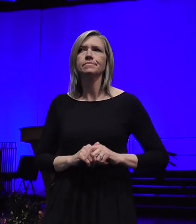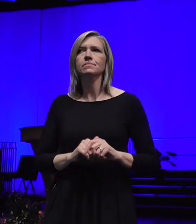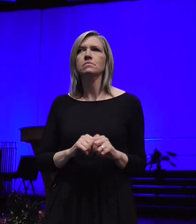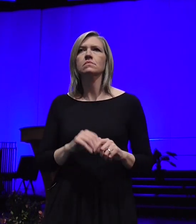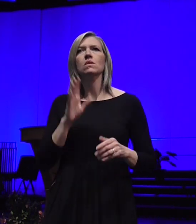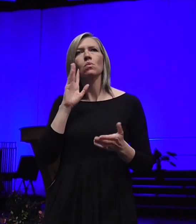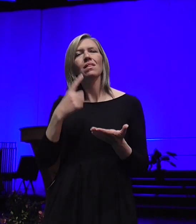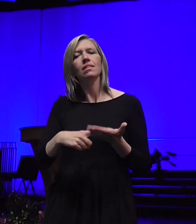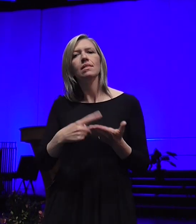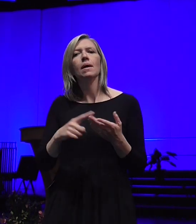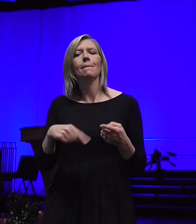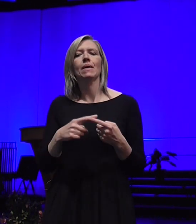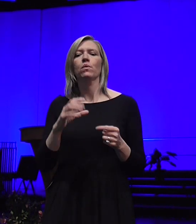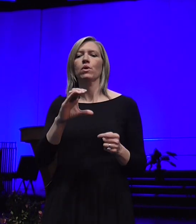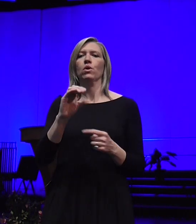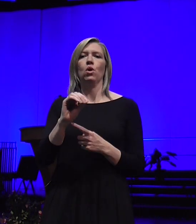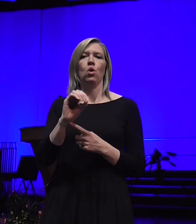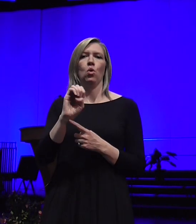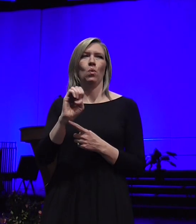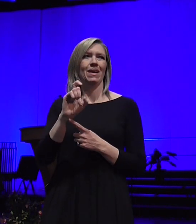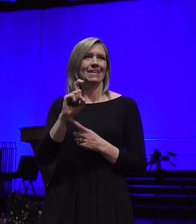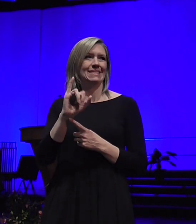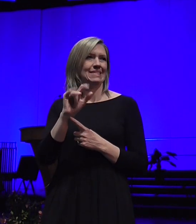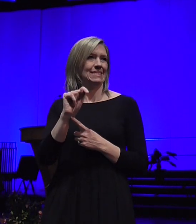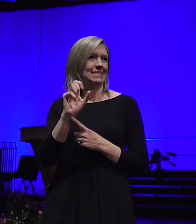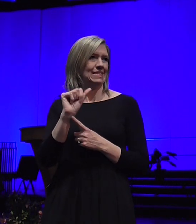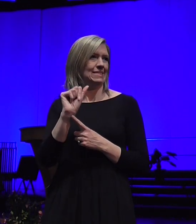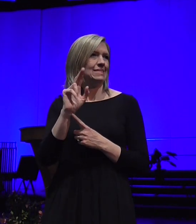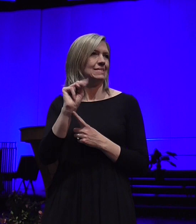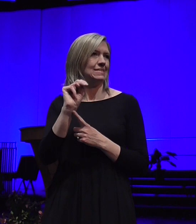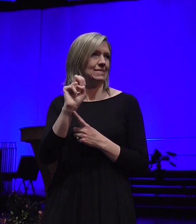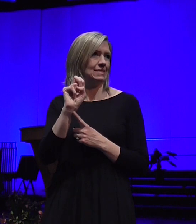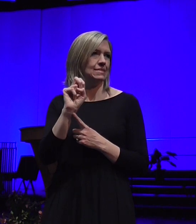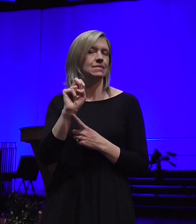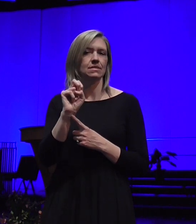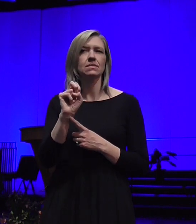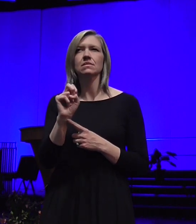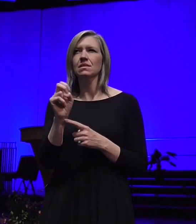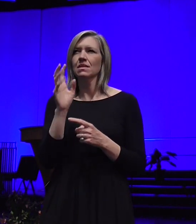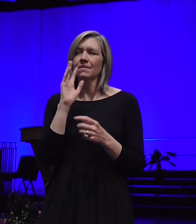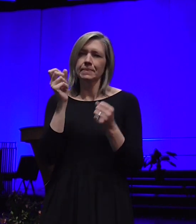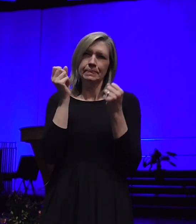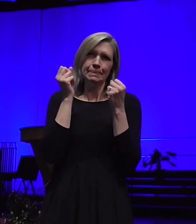talking about coexistence. We have so many differences,